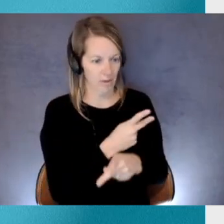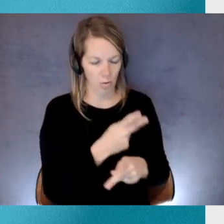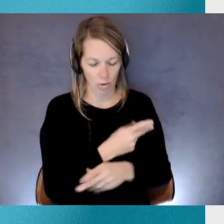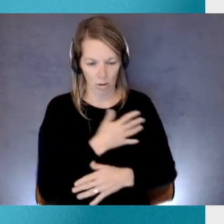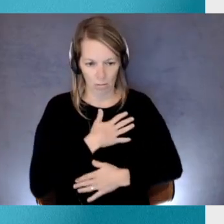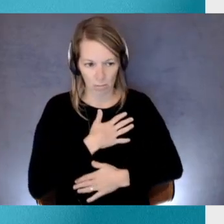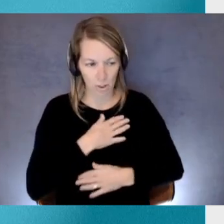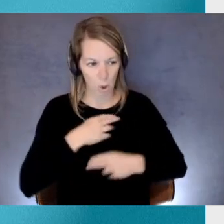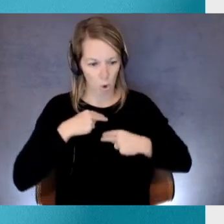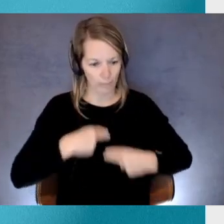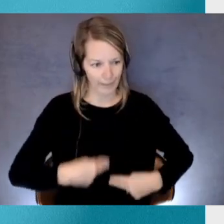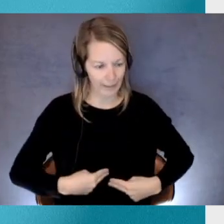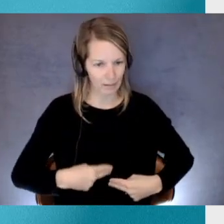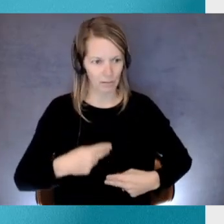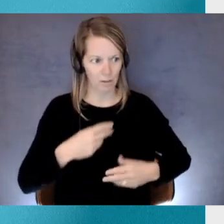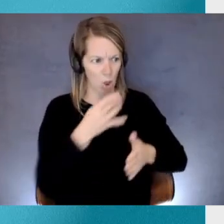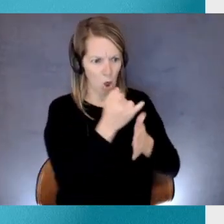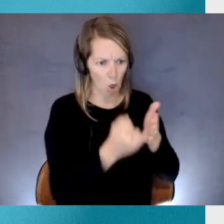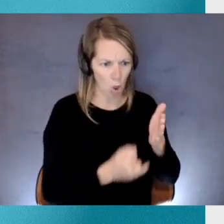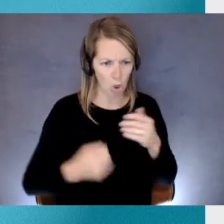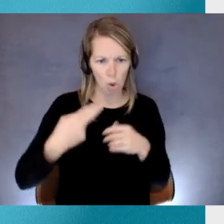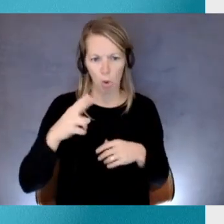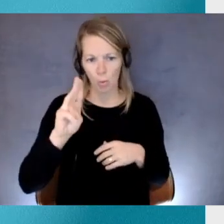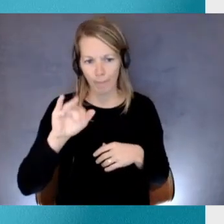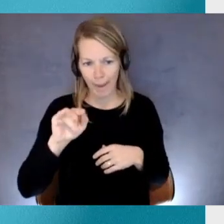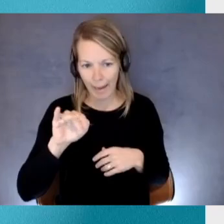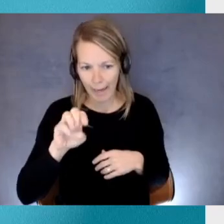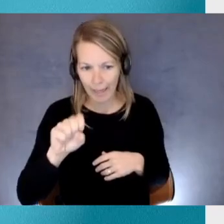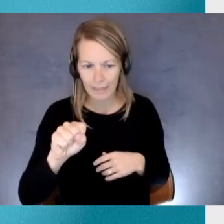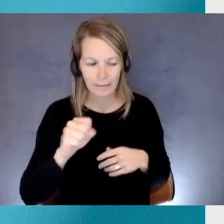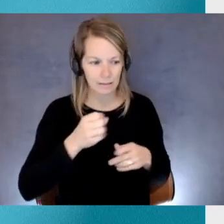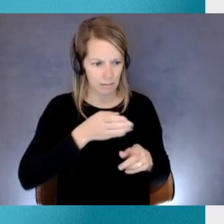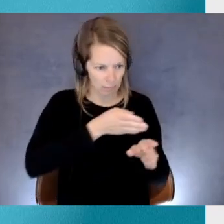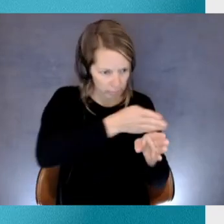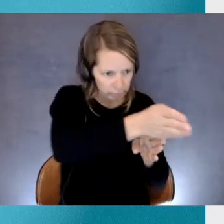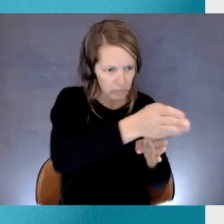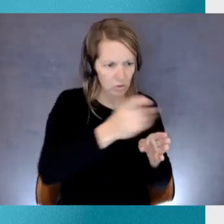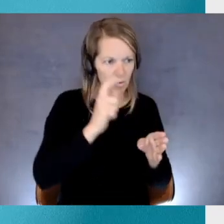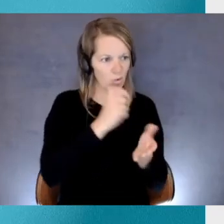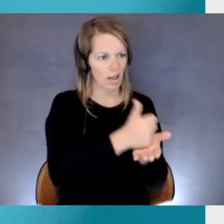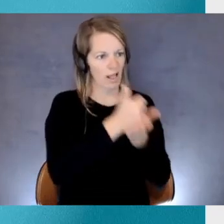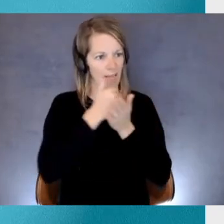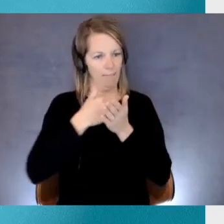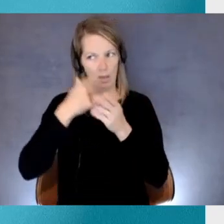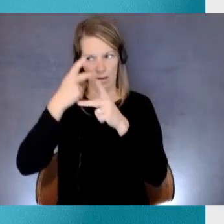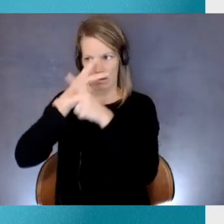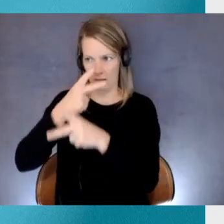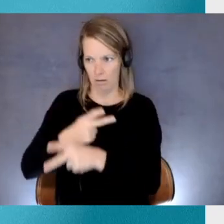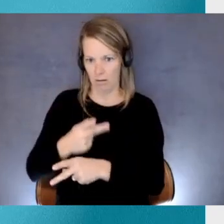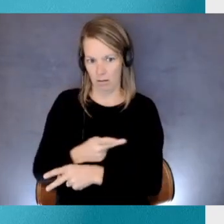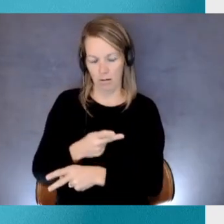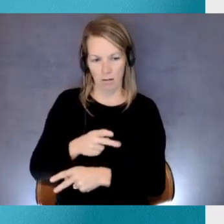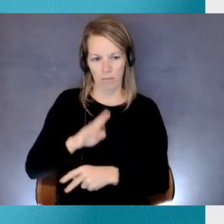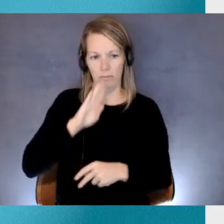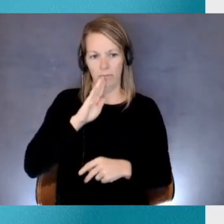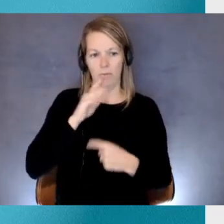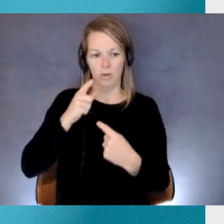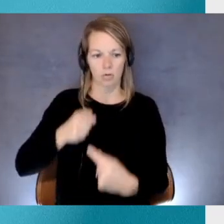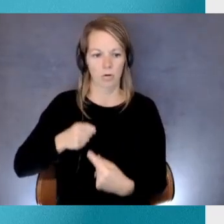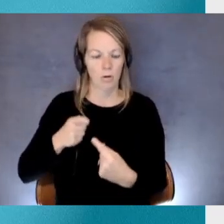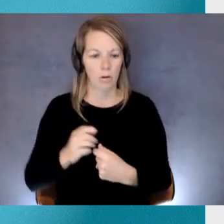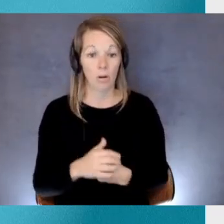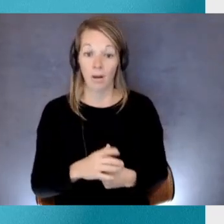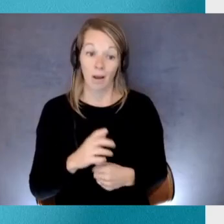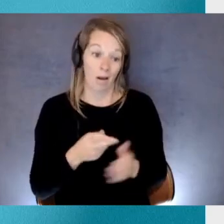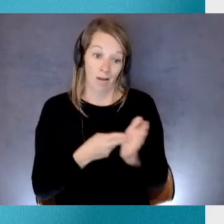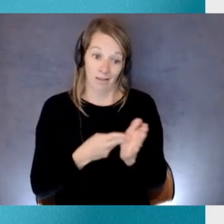there must be something in the arts and the humanities to help me kind of get through this difficult time. And one day, believe it or not, is a straight line from